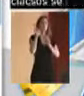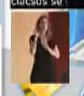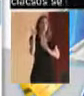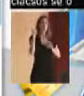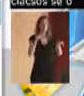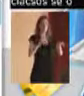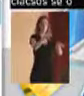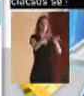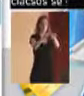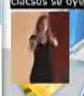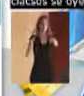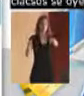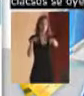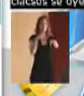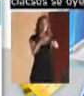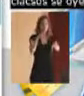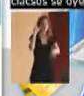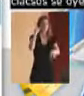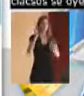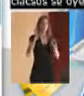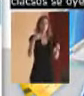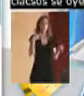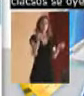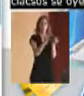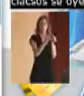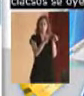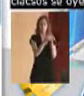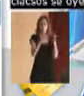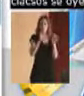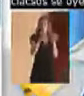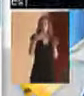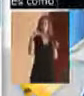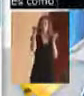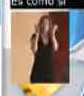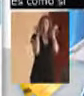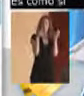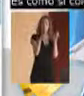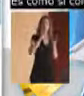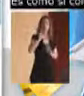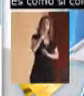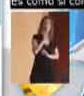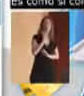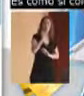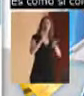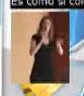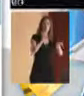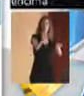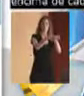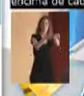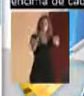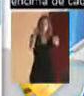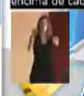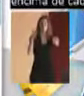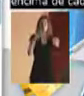clacks sounds are heard as if the surface made a sound. It's as if we placed a cricket on top